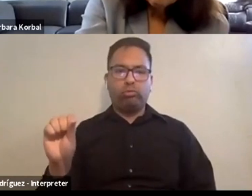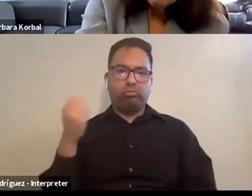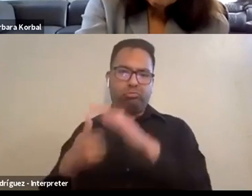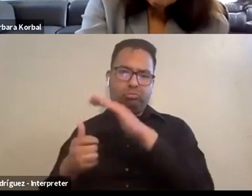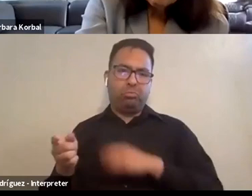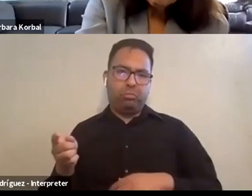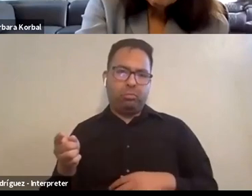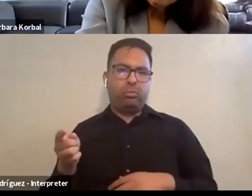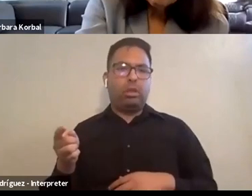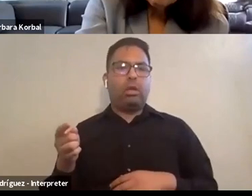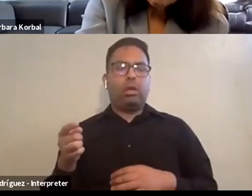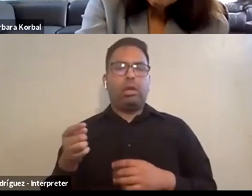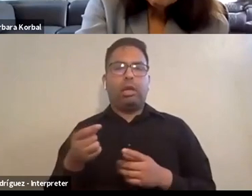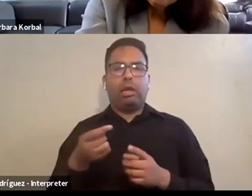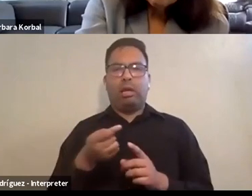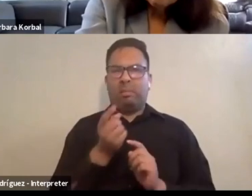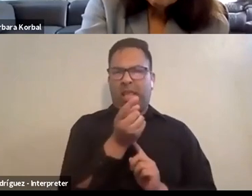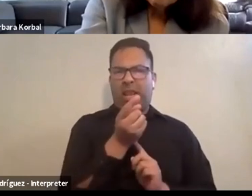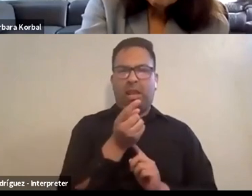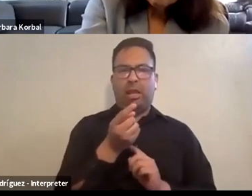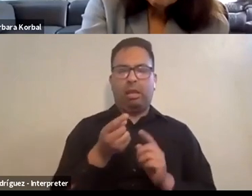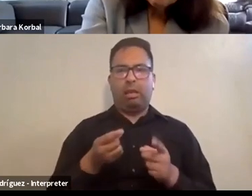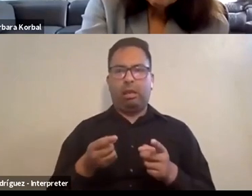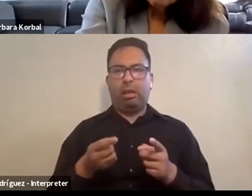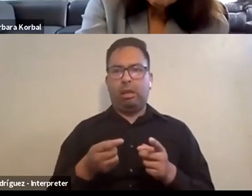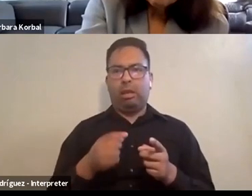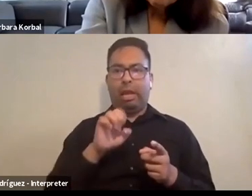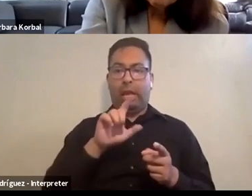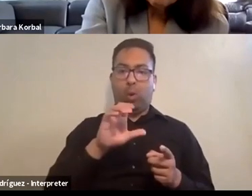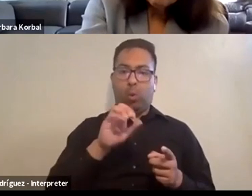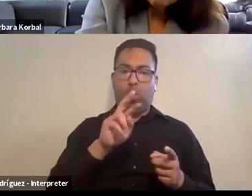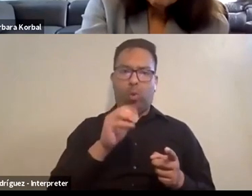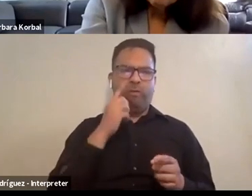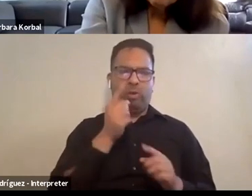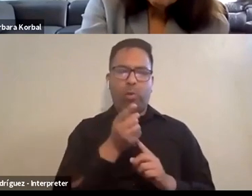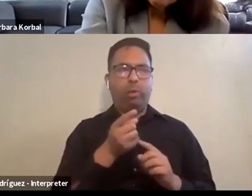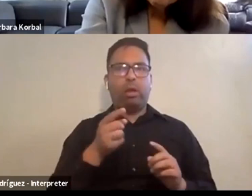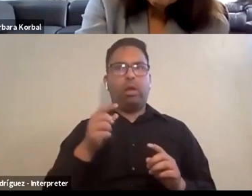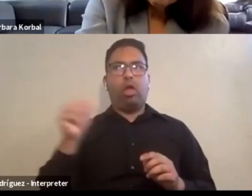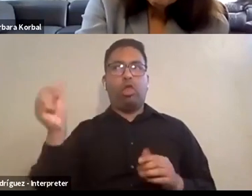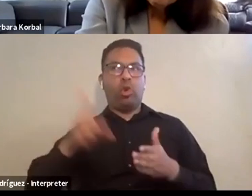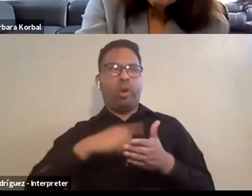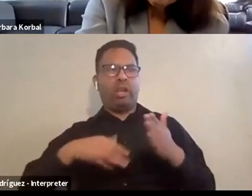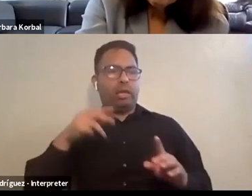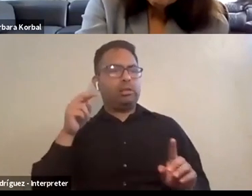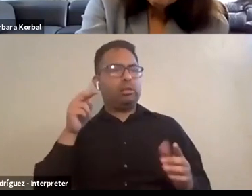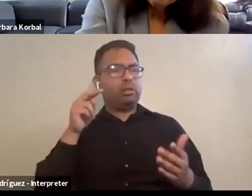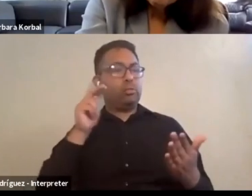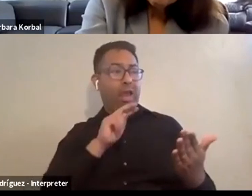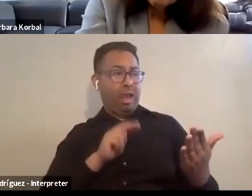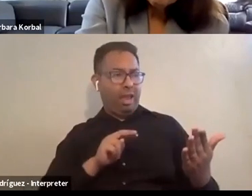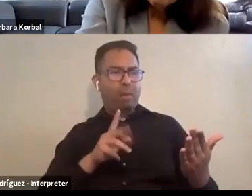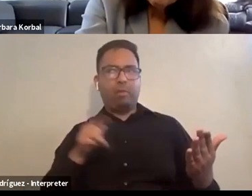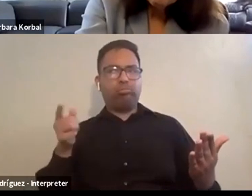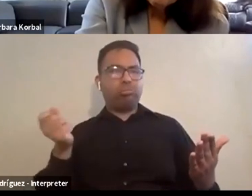in the moment, El Corno, I think that wasn't very well understood by the critics, by the